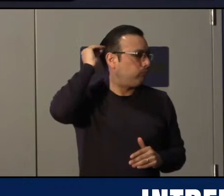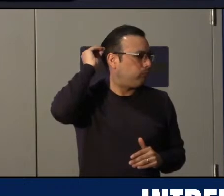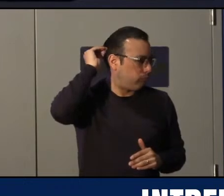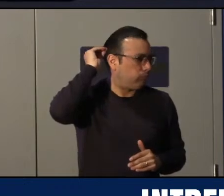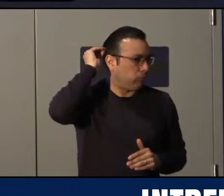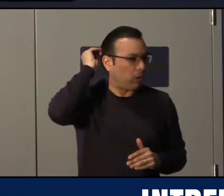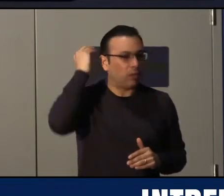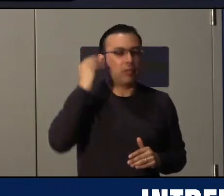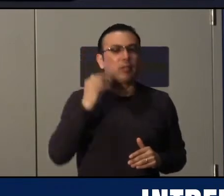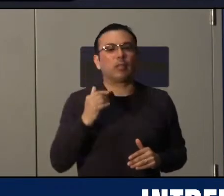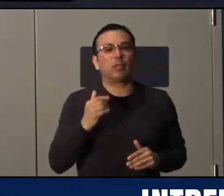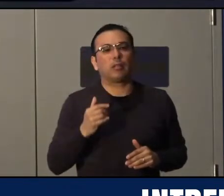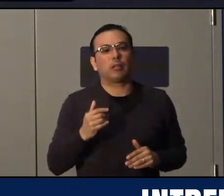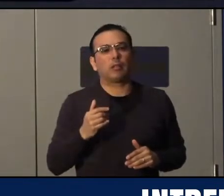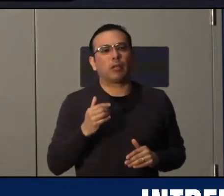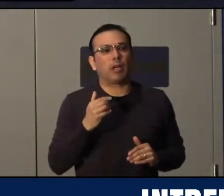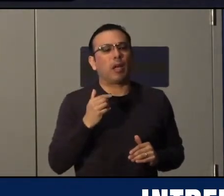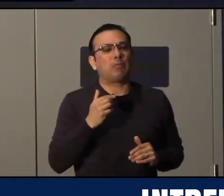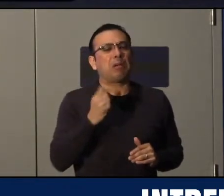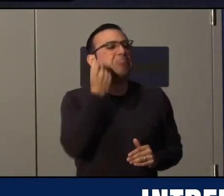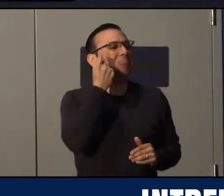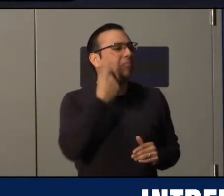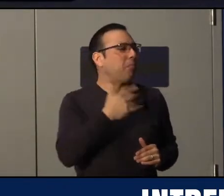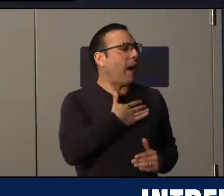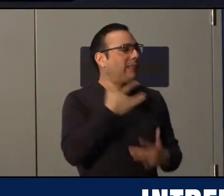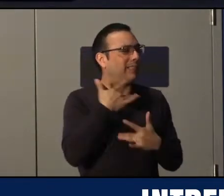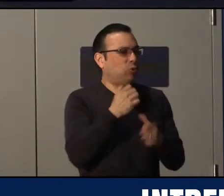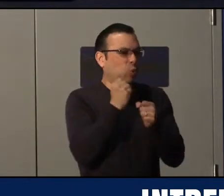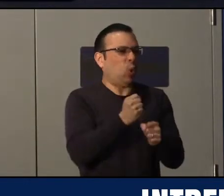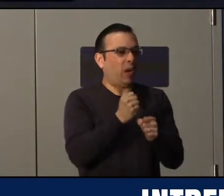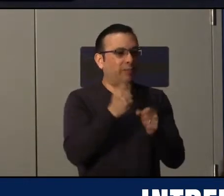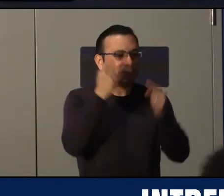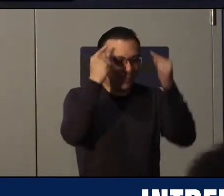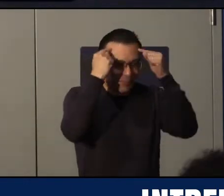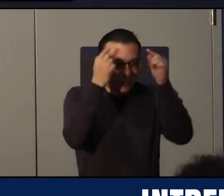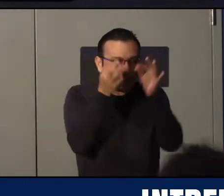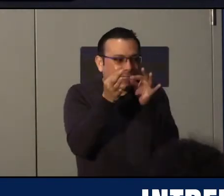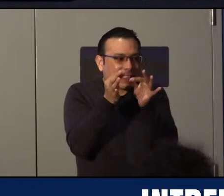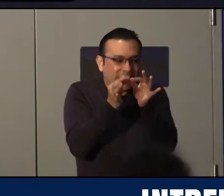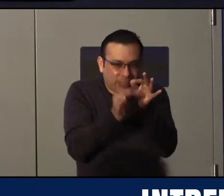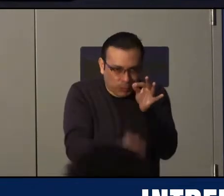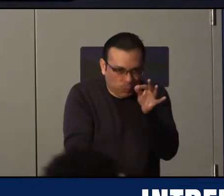because I do think about things simply, but, oh my gosh, we live on a planet.